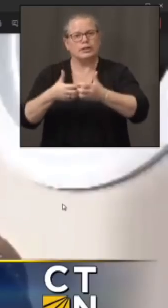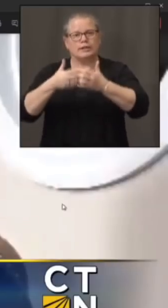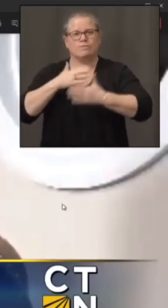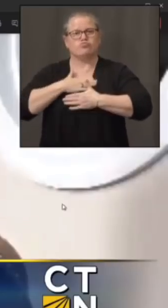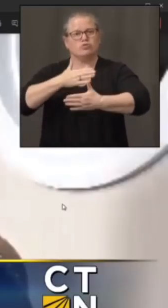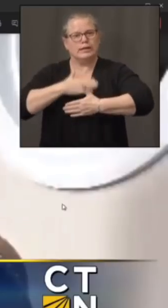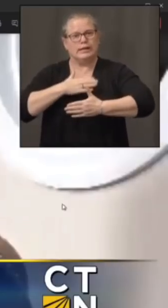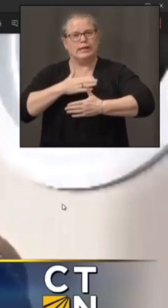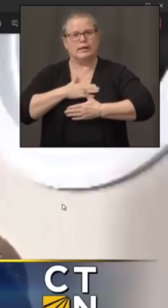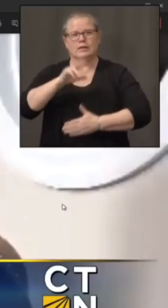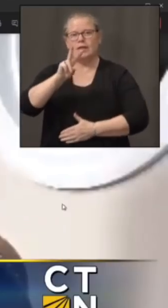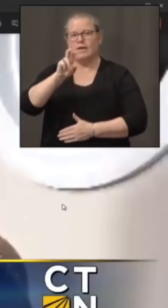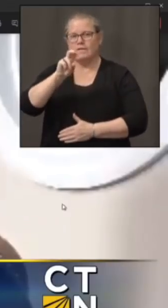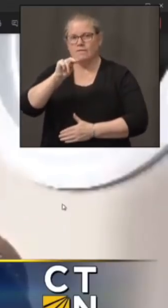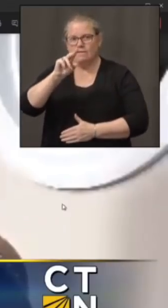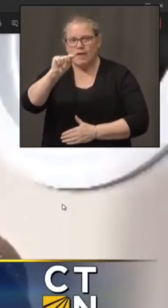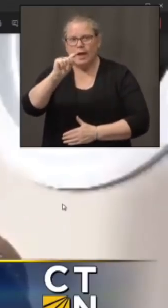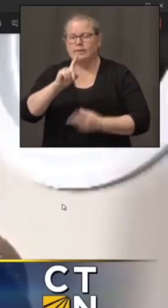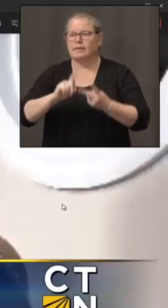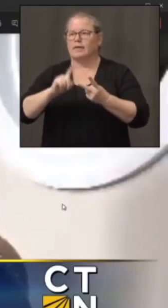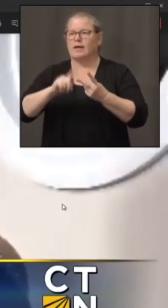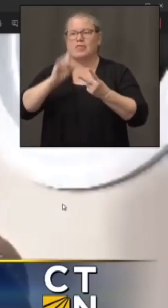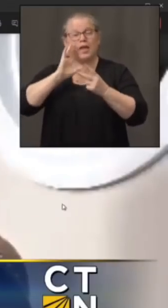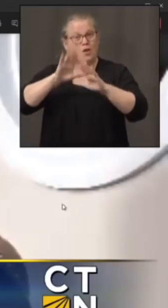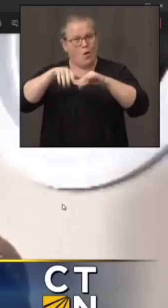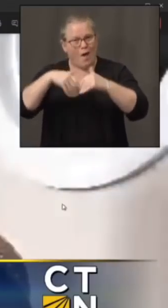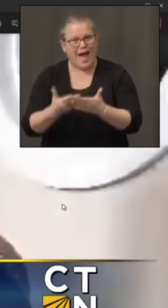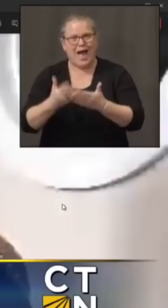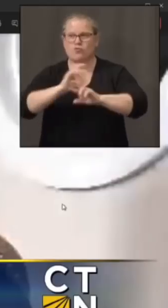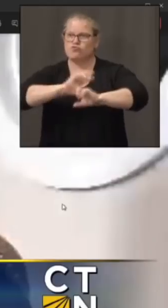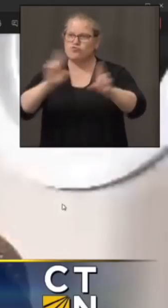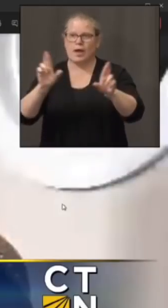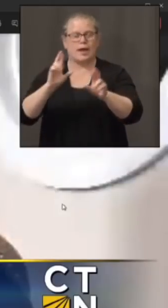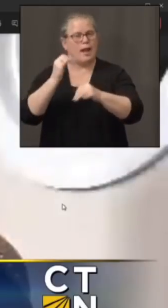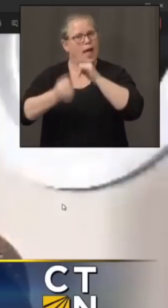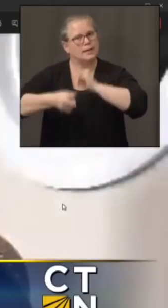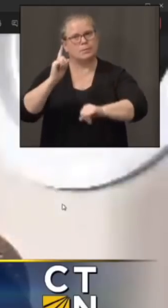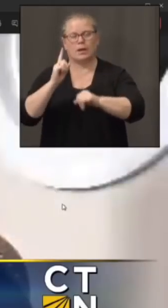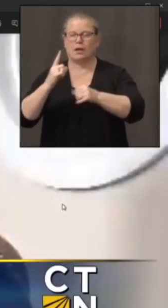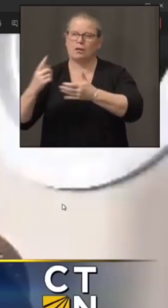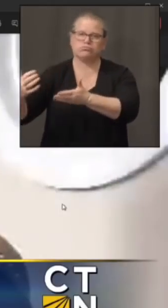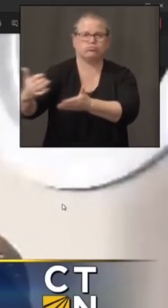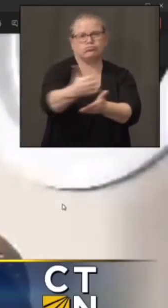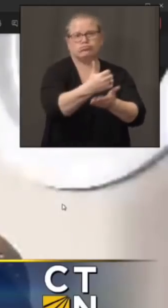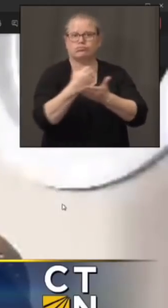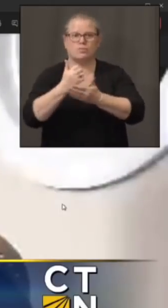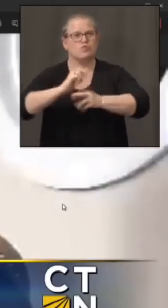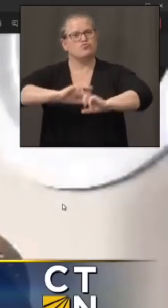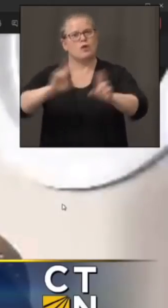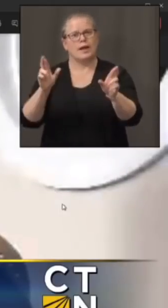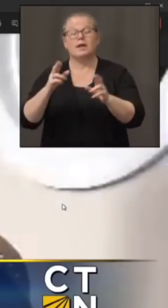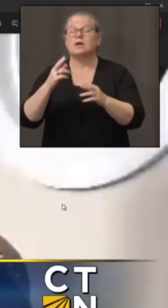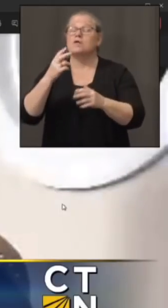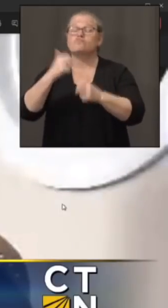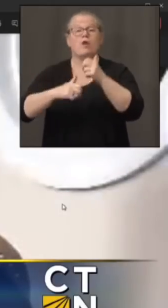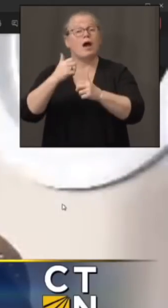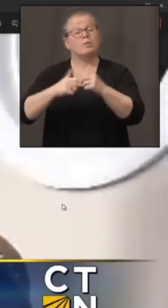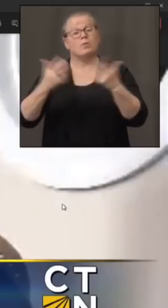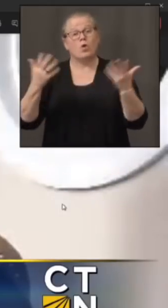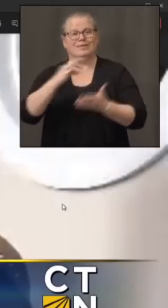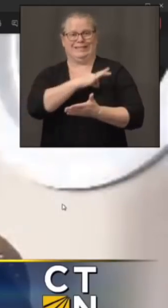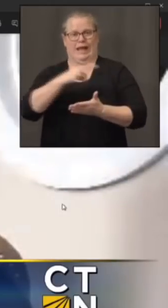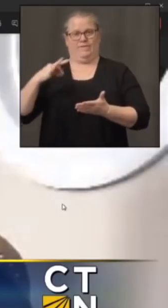to implement surge capacity more easily. We know we can do it on short notice now. Where we're going to run into trouble is personnel. We're not going to have